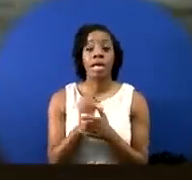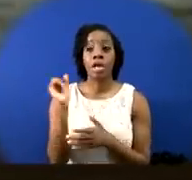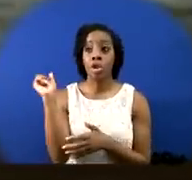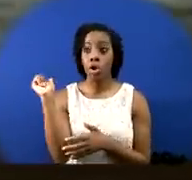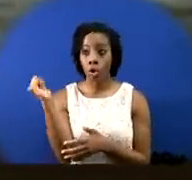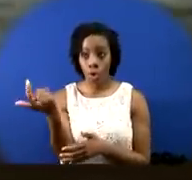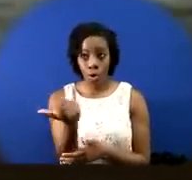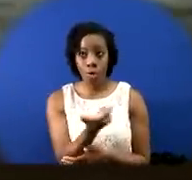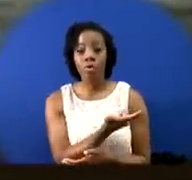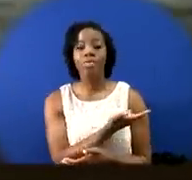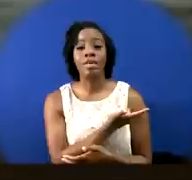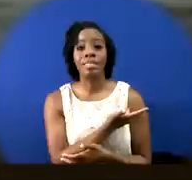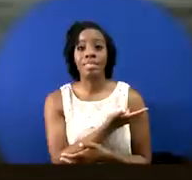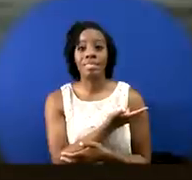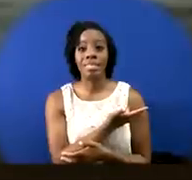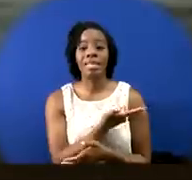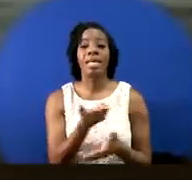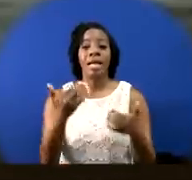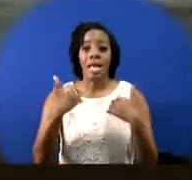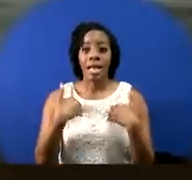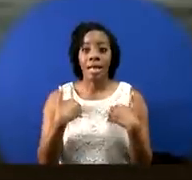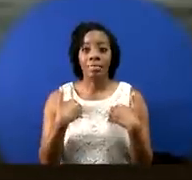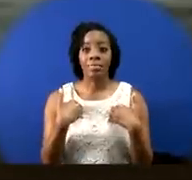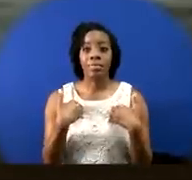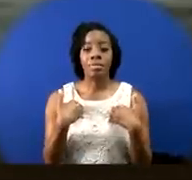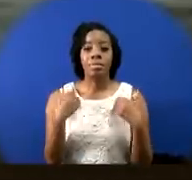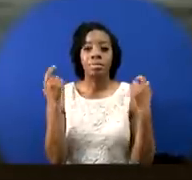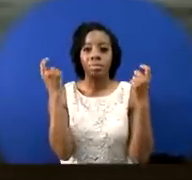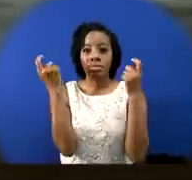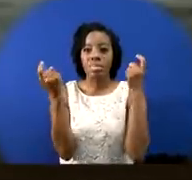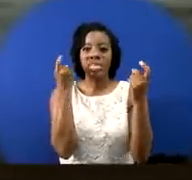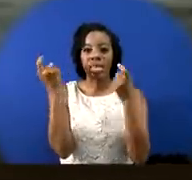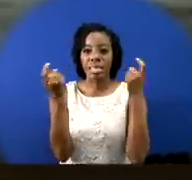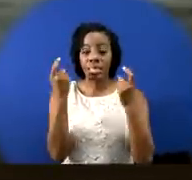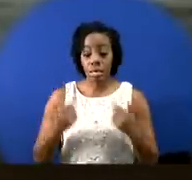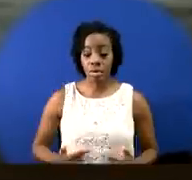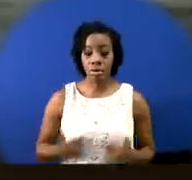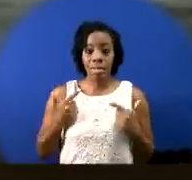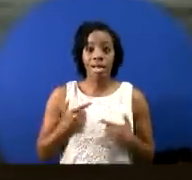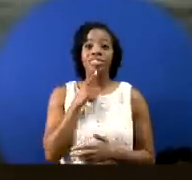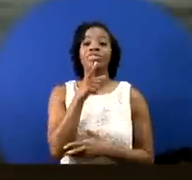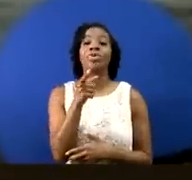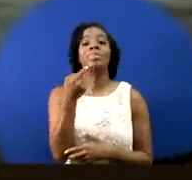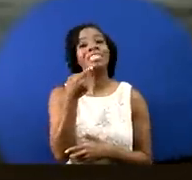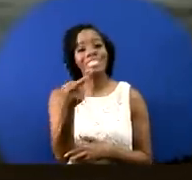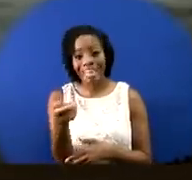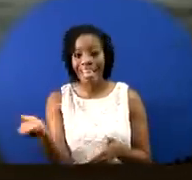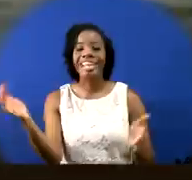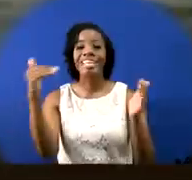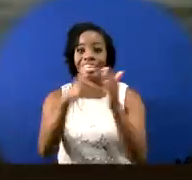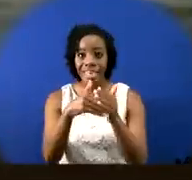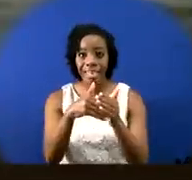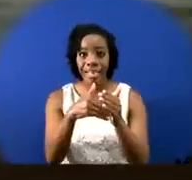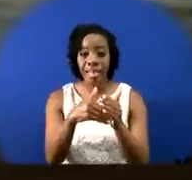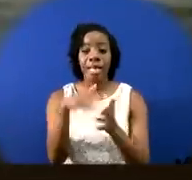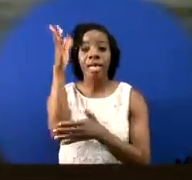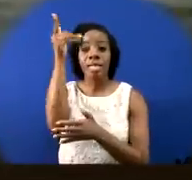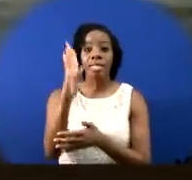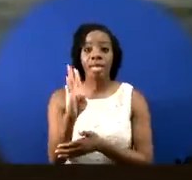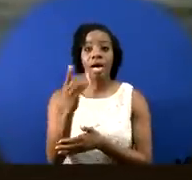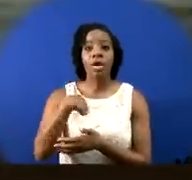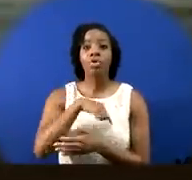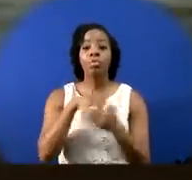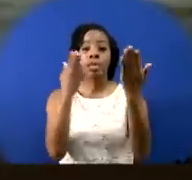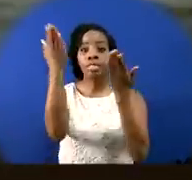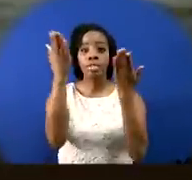all of us fall into the category of folk who have some sin in our lives. So I'm going to try it one more time. And I said that the God of we